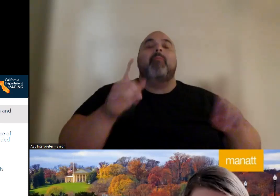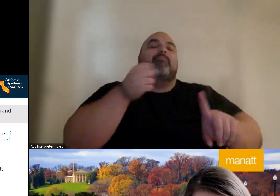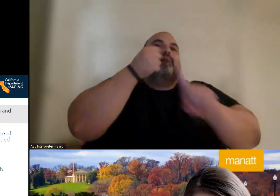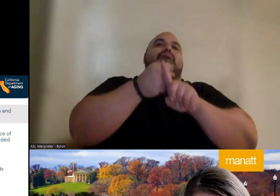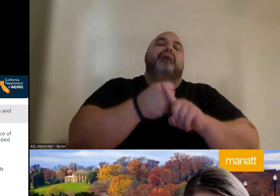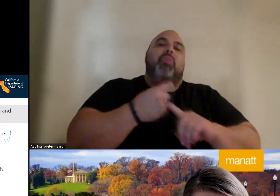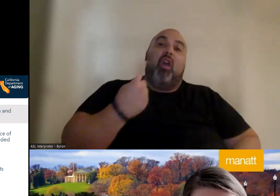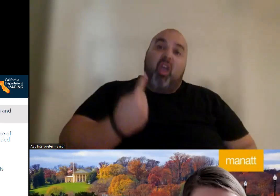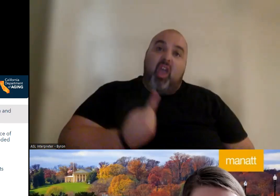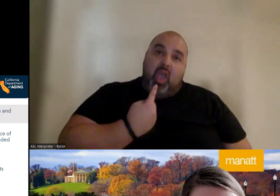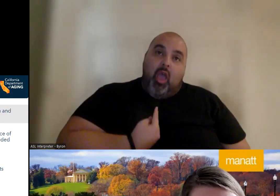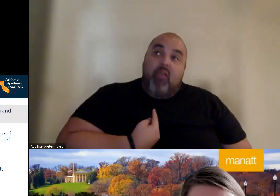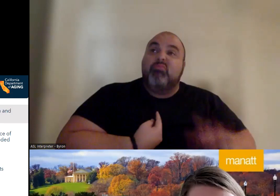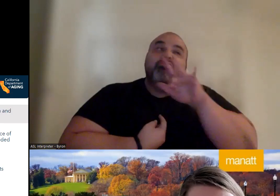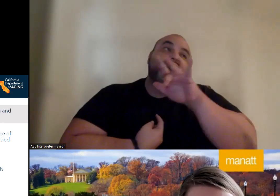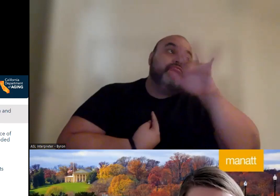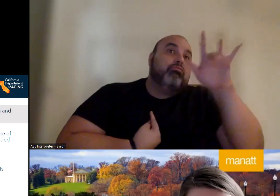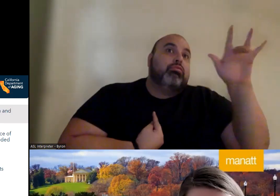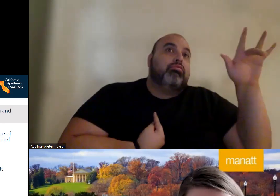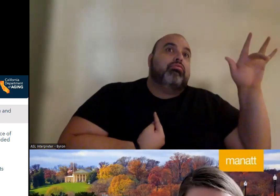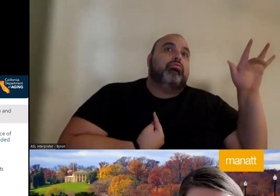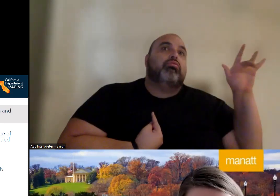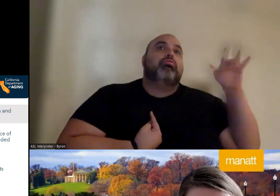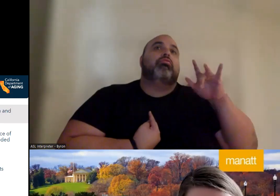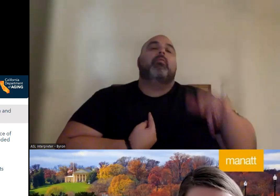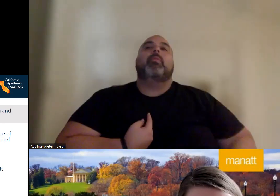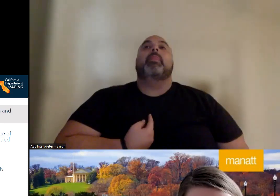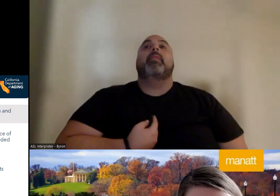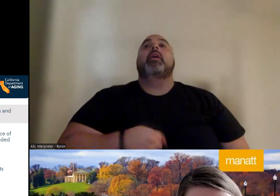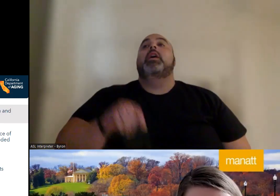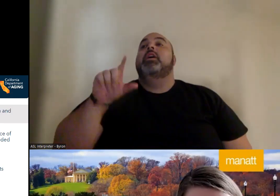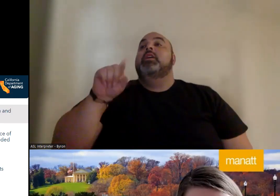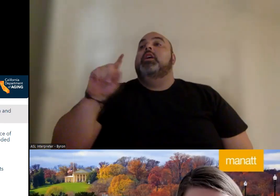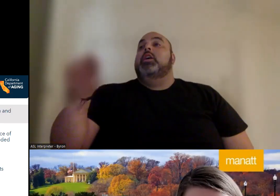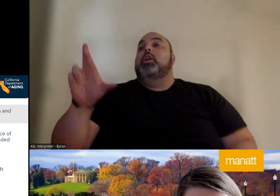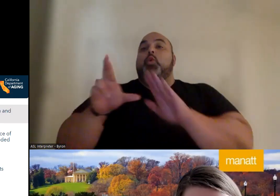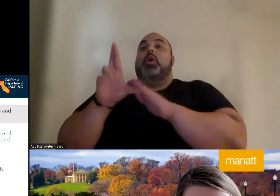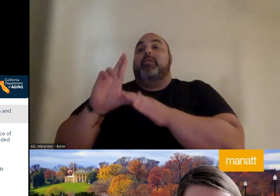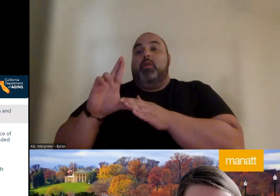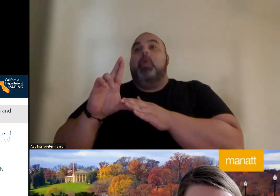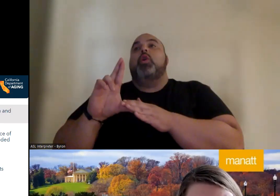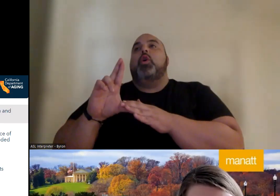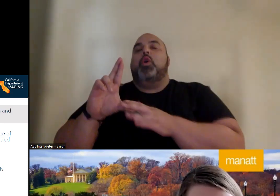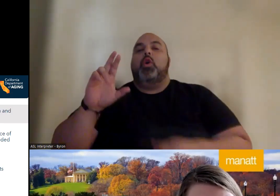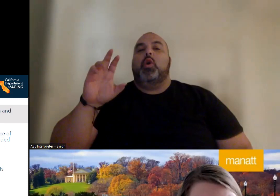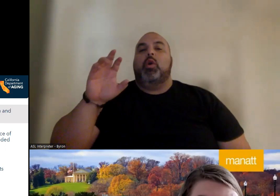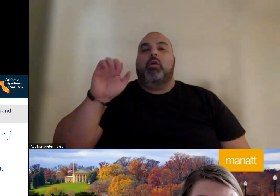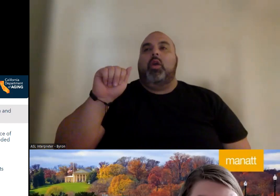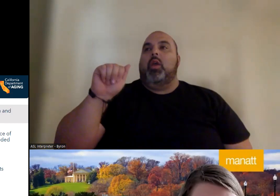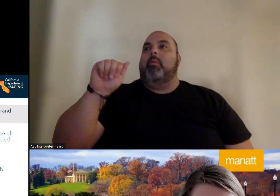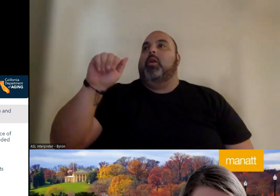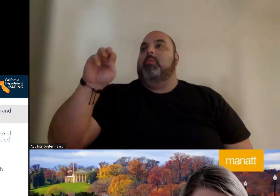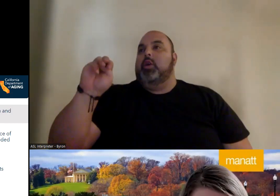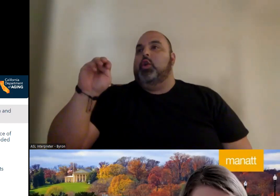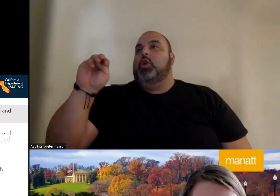The flip side of that is a 2020 scoping review published in the Journal of the American Medical Directors Association did find